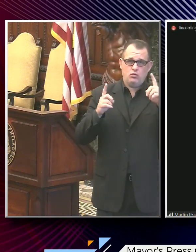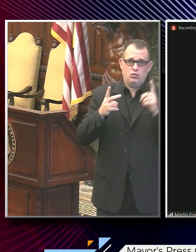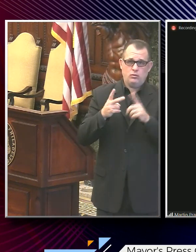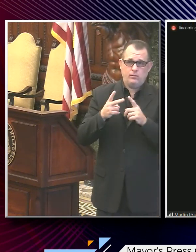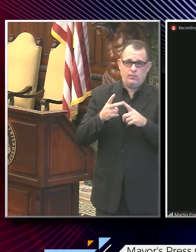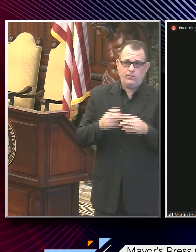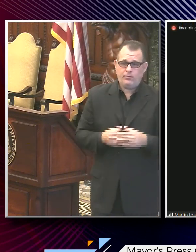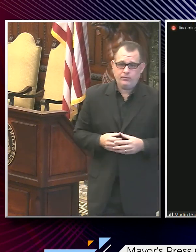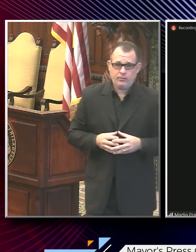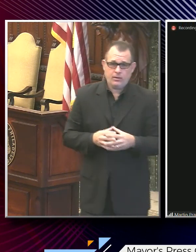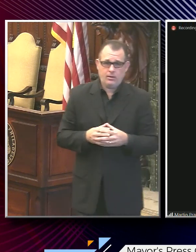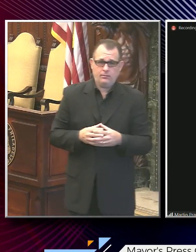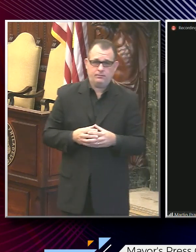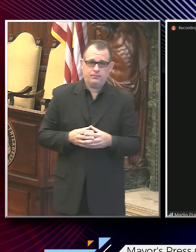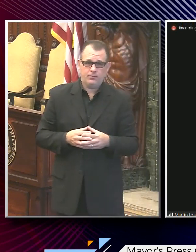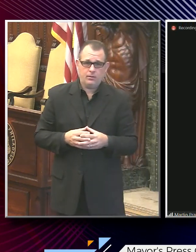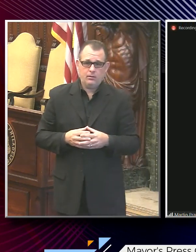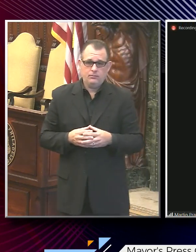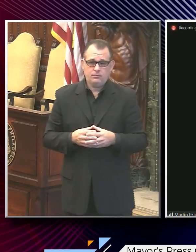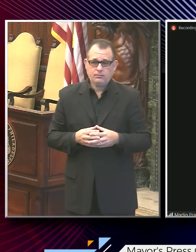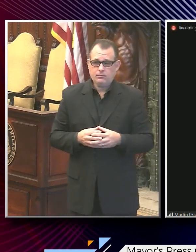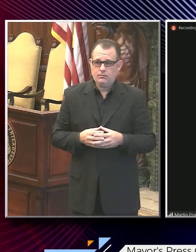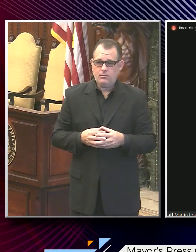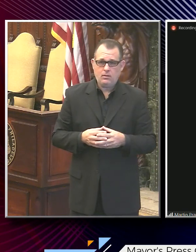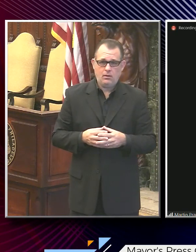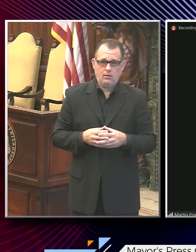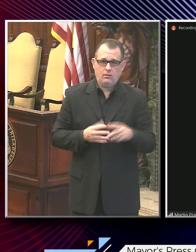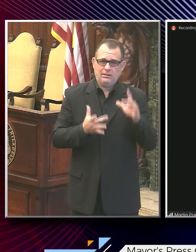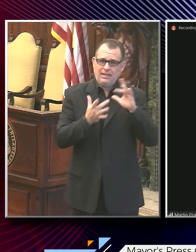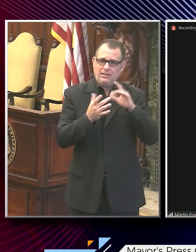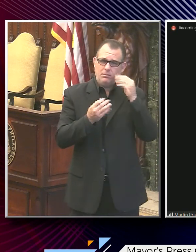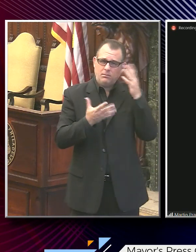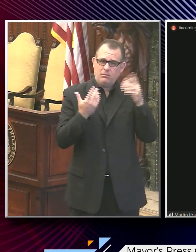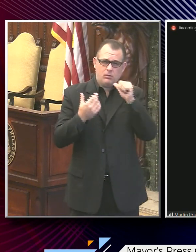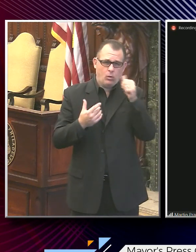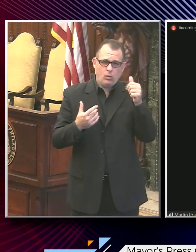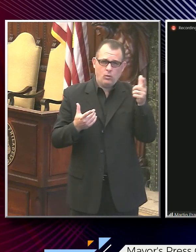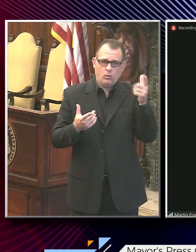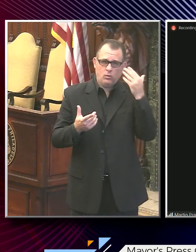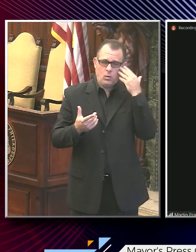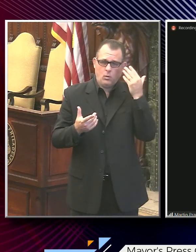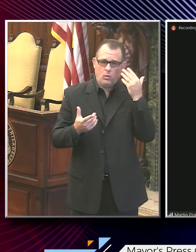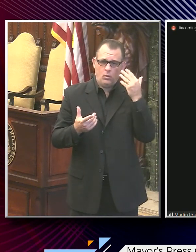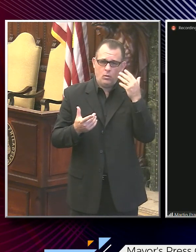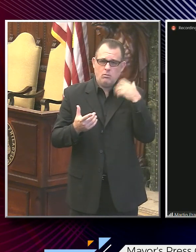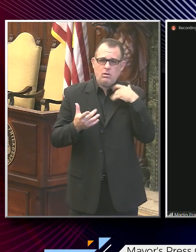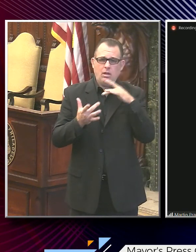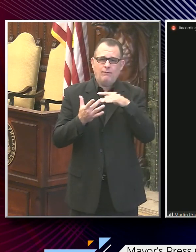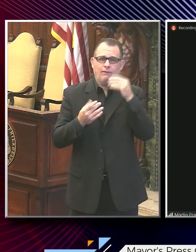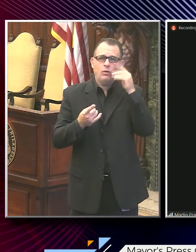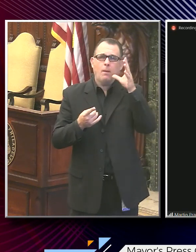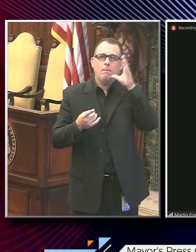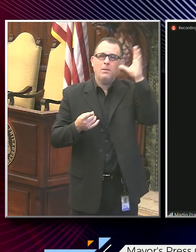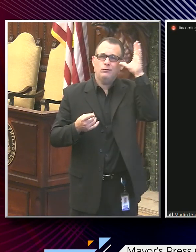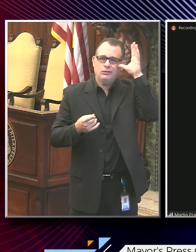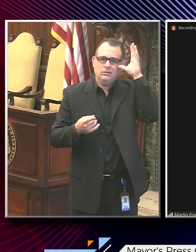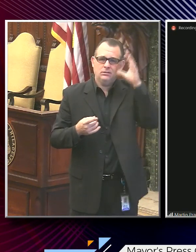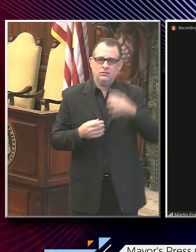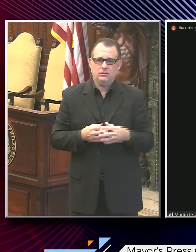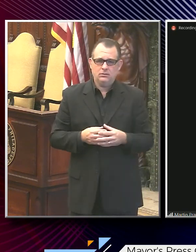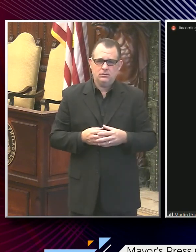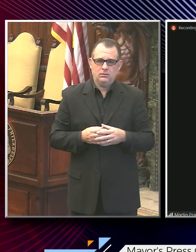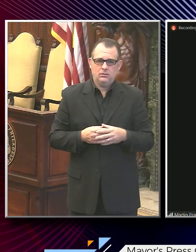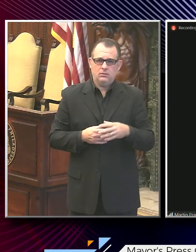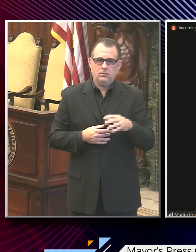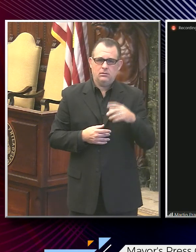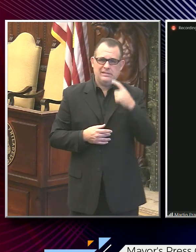the contact information? You may not know this, somebody in your staff may know. Contact information for parents who are just realizing that they won't